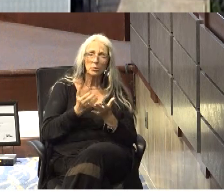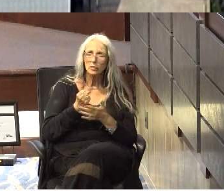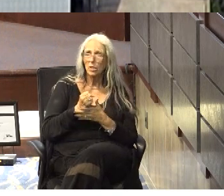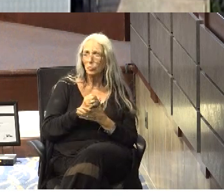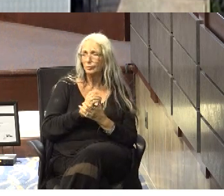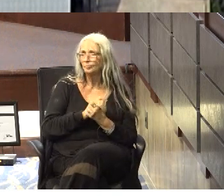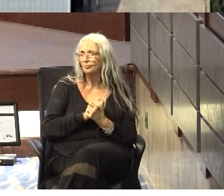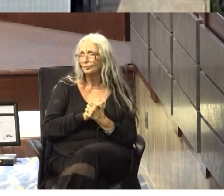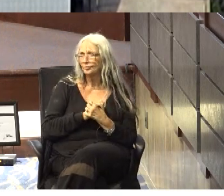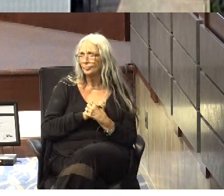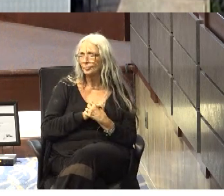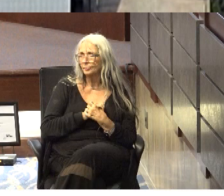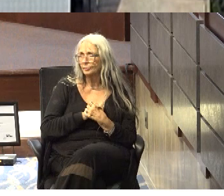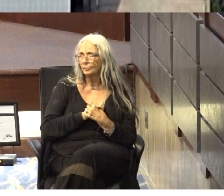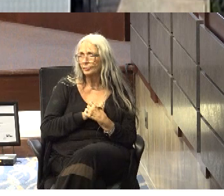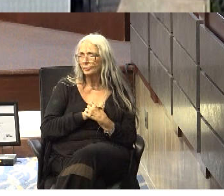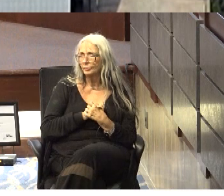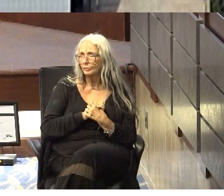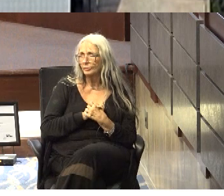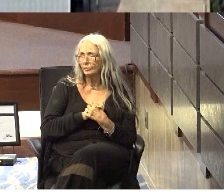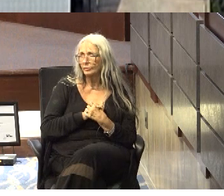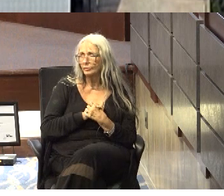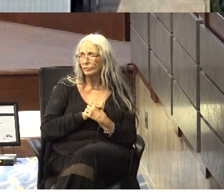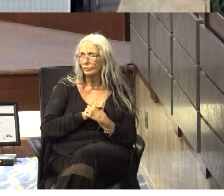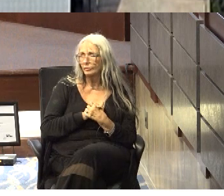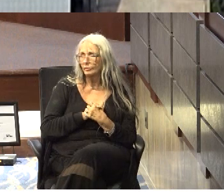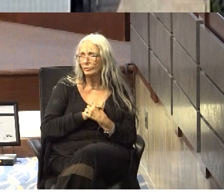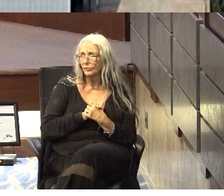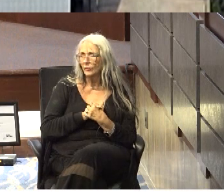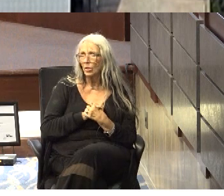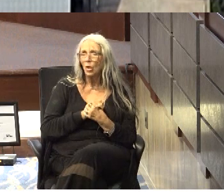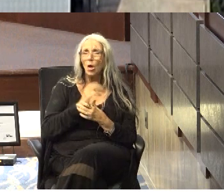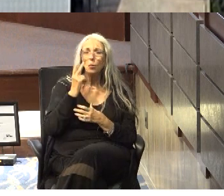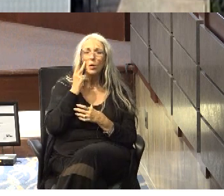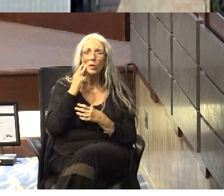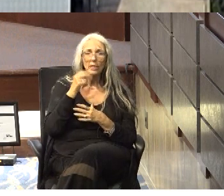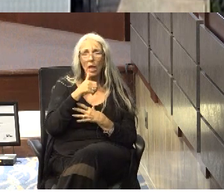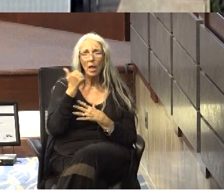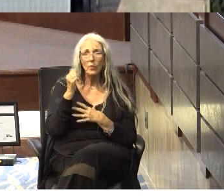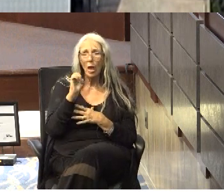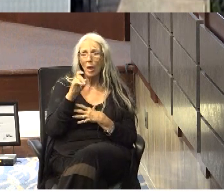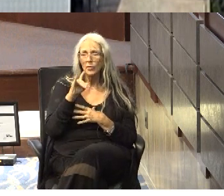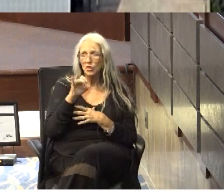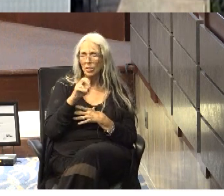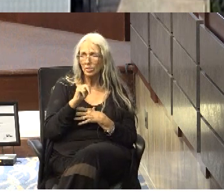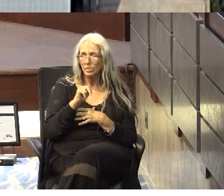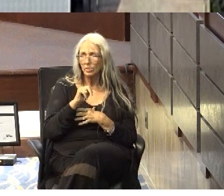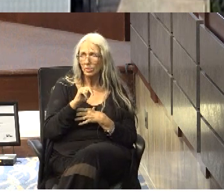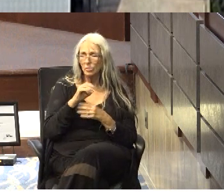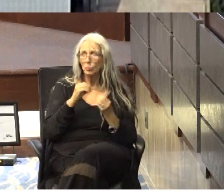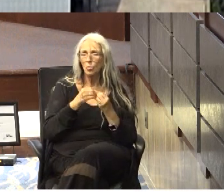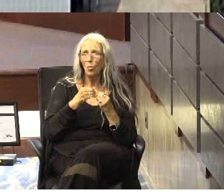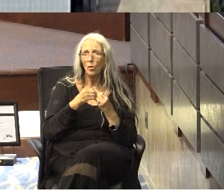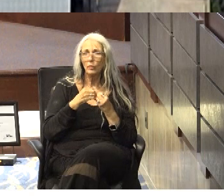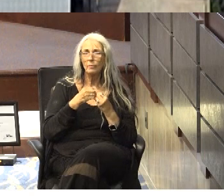remodeling. I don't know if you have any other, we did look at other options too, but this is by far the most feasible and